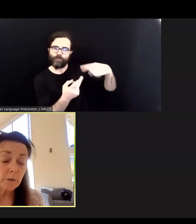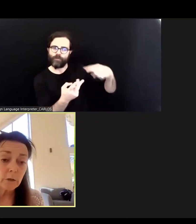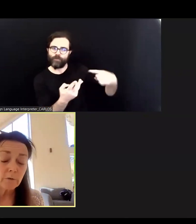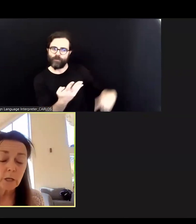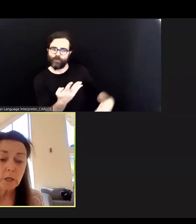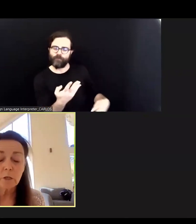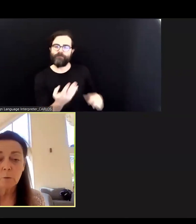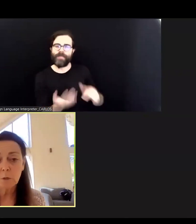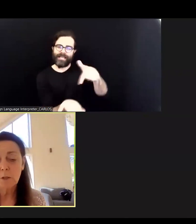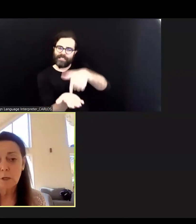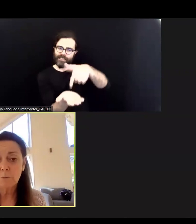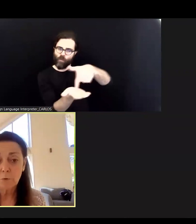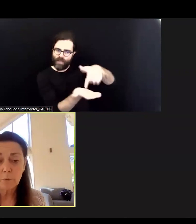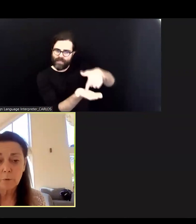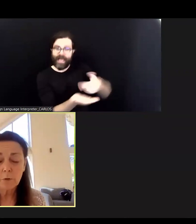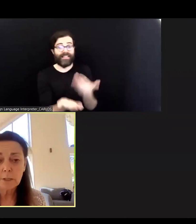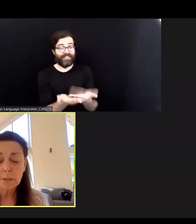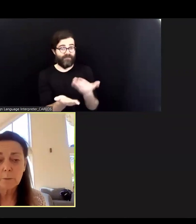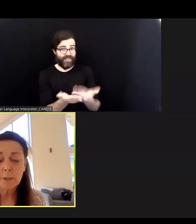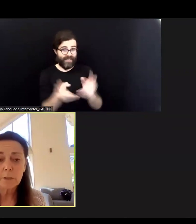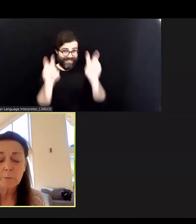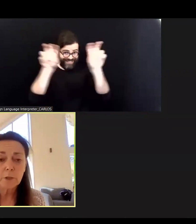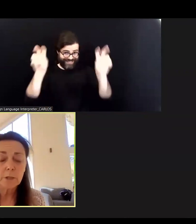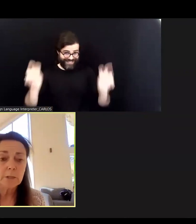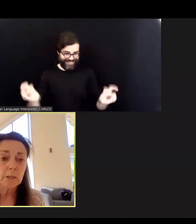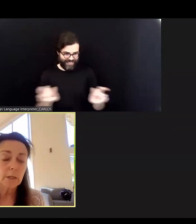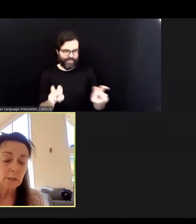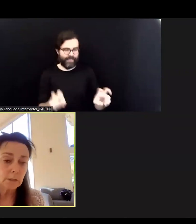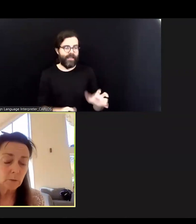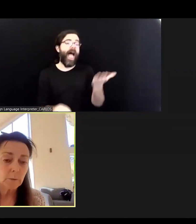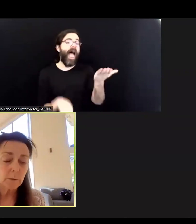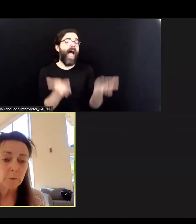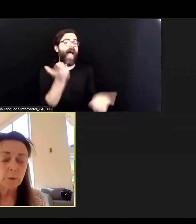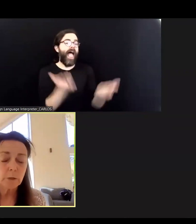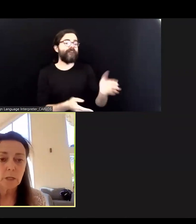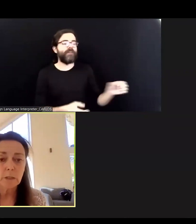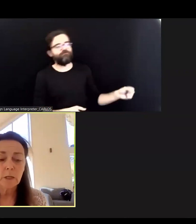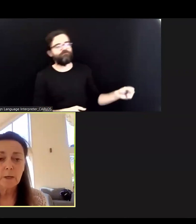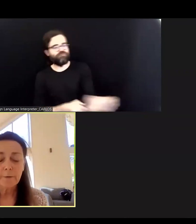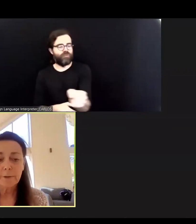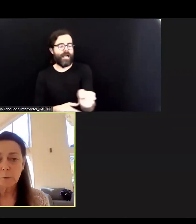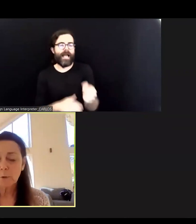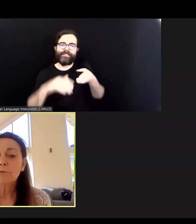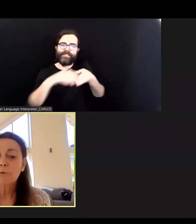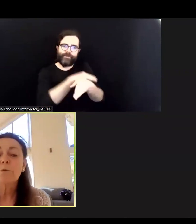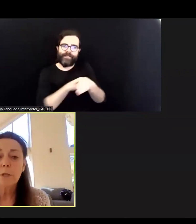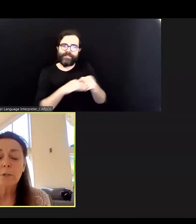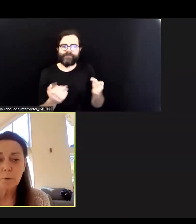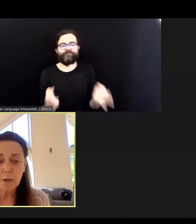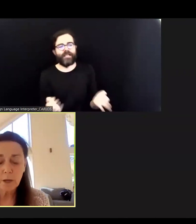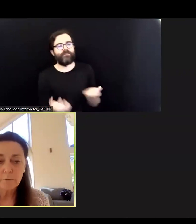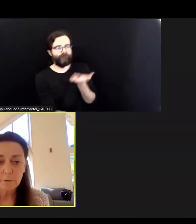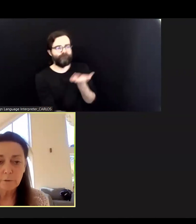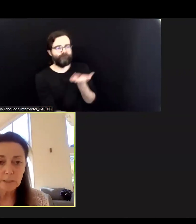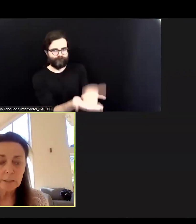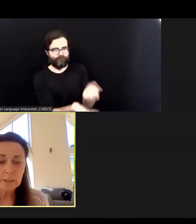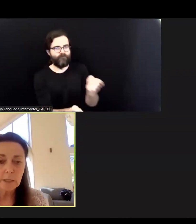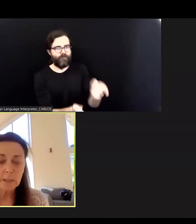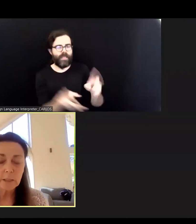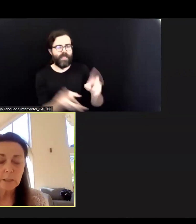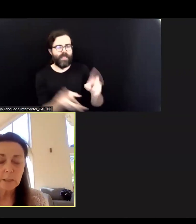to Susanna, that really many of us, we have been working in law and standardization